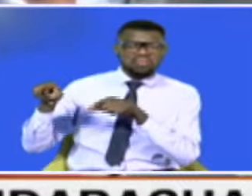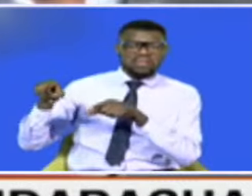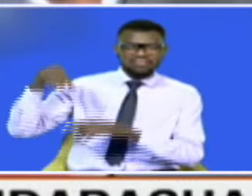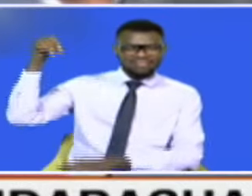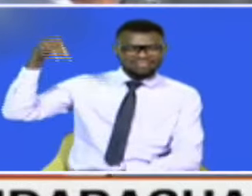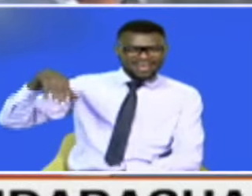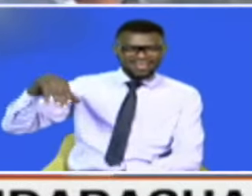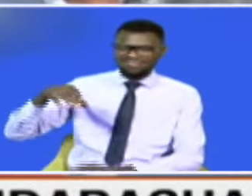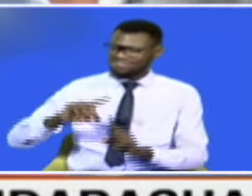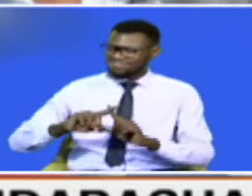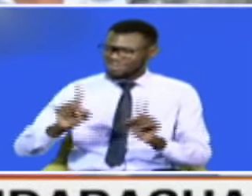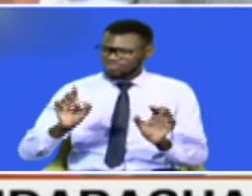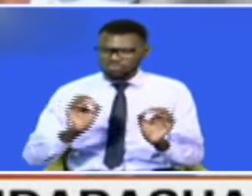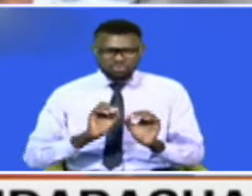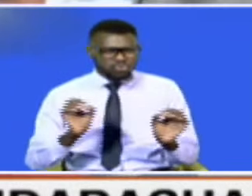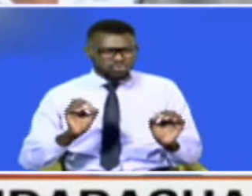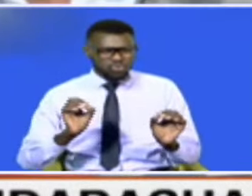work